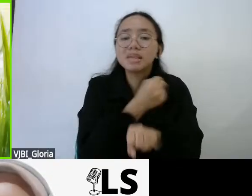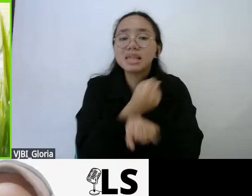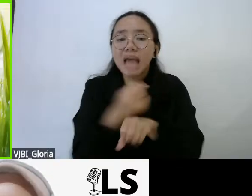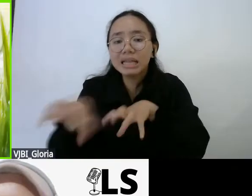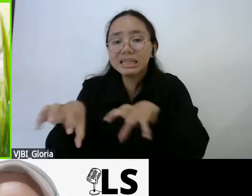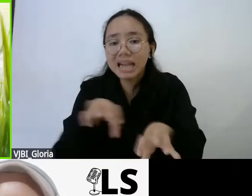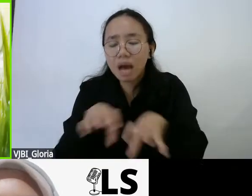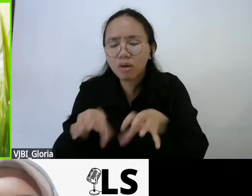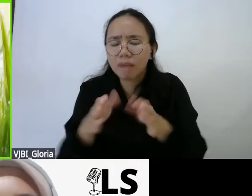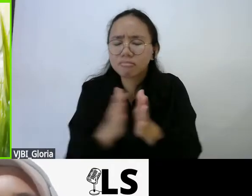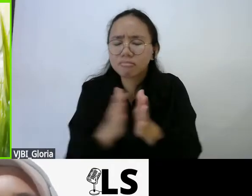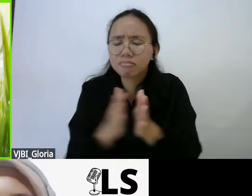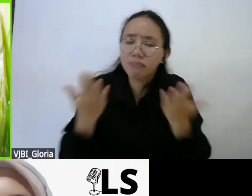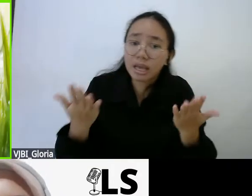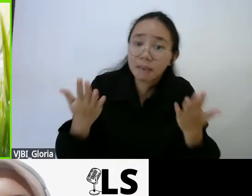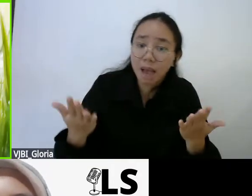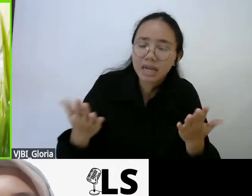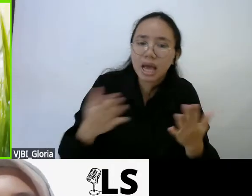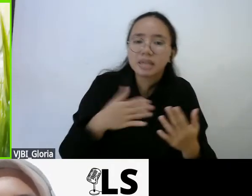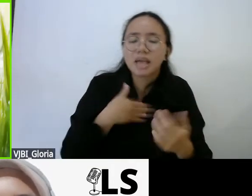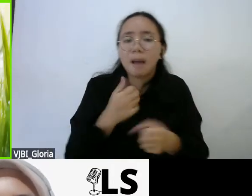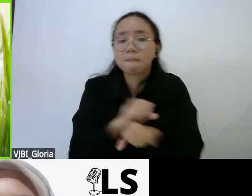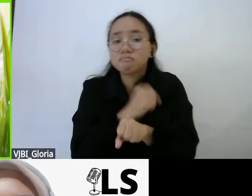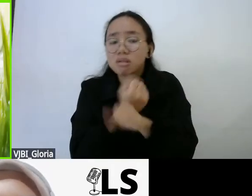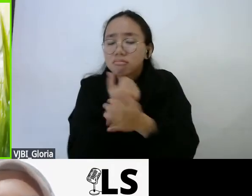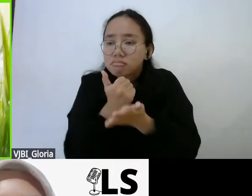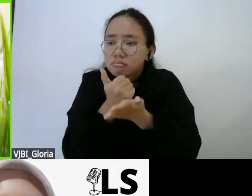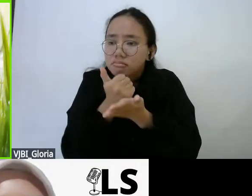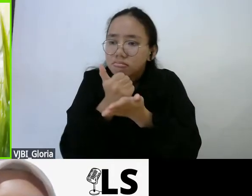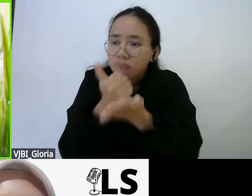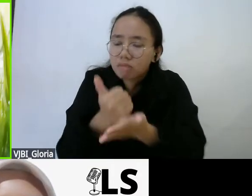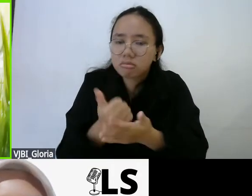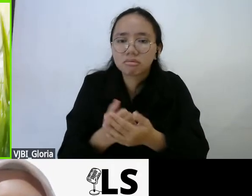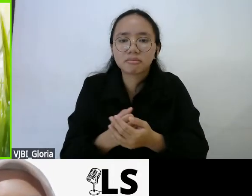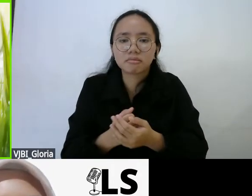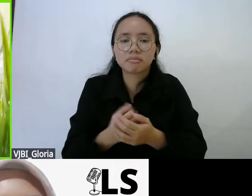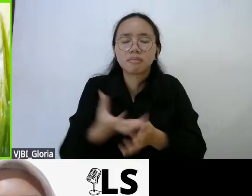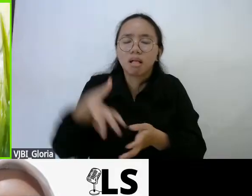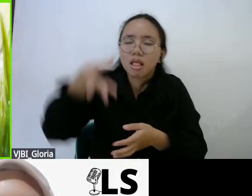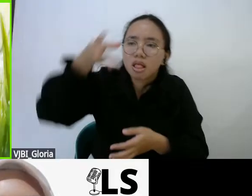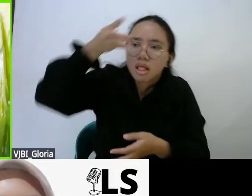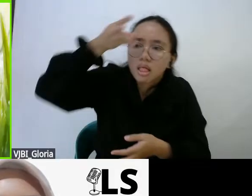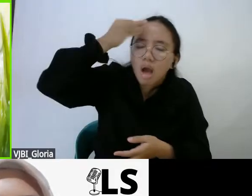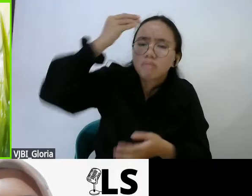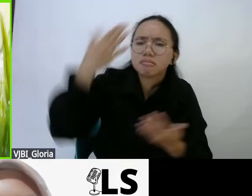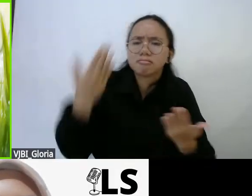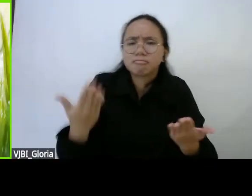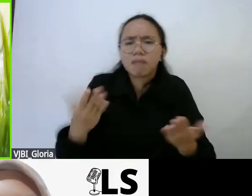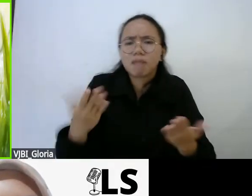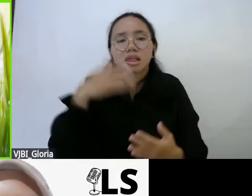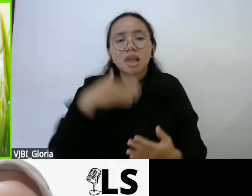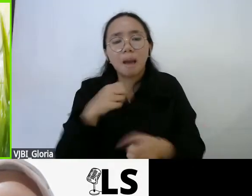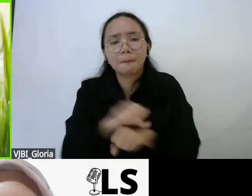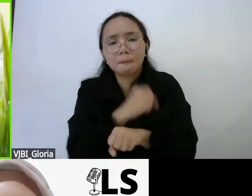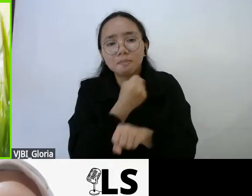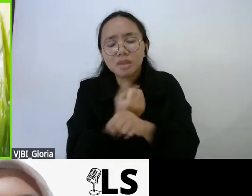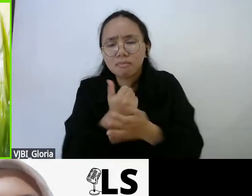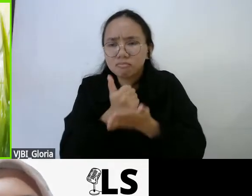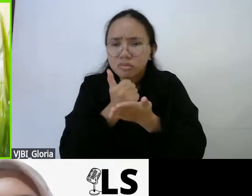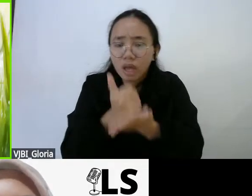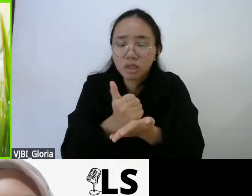realized that one of the ways that I can help is to help both the professors and the